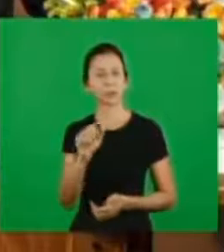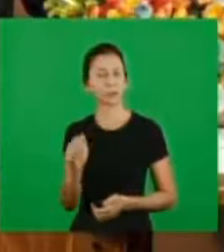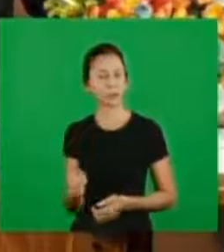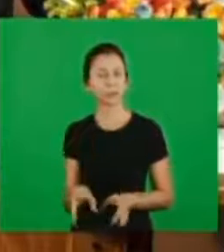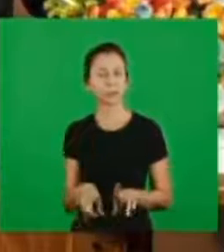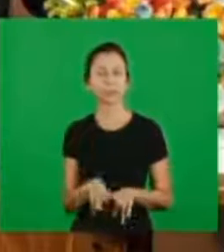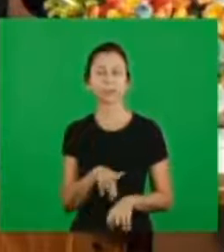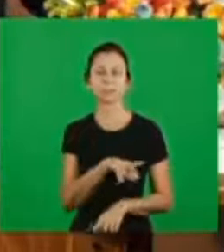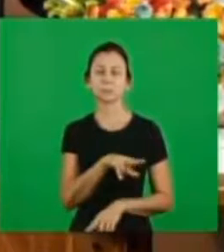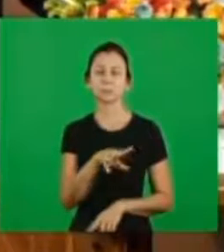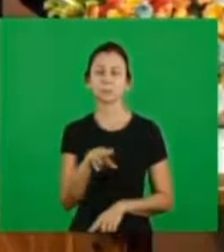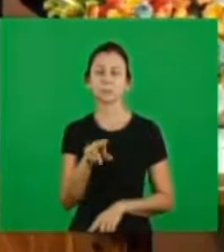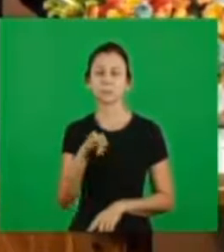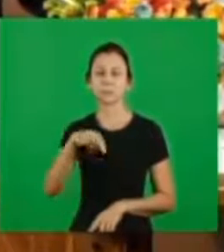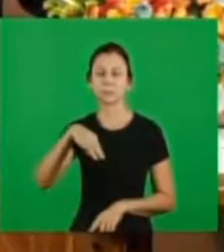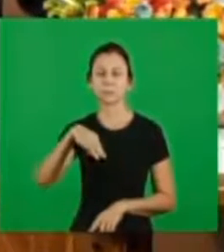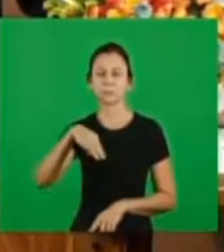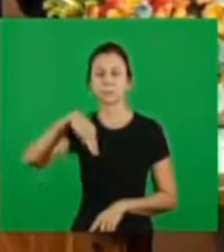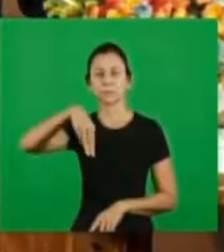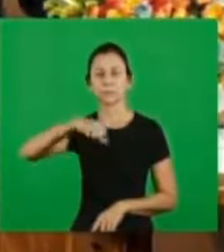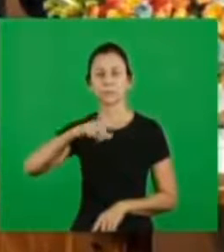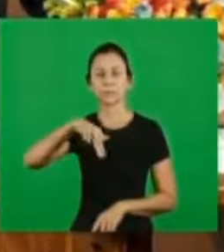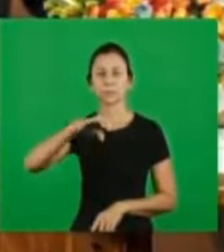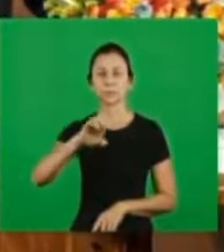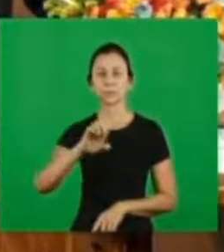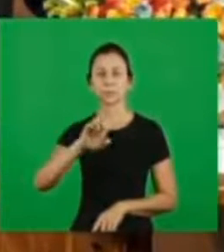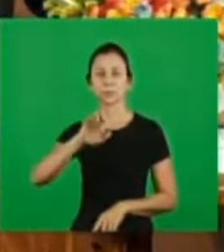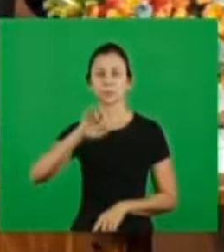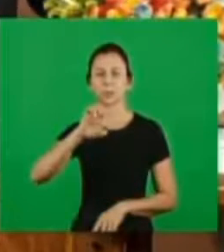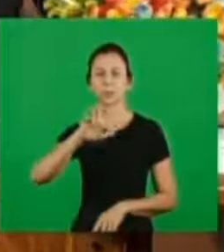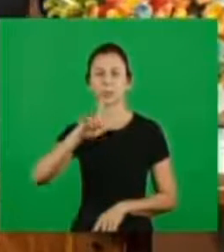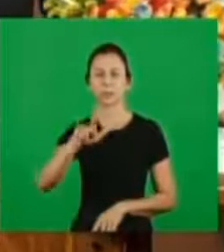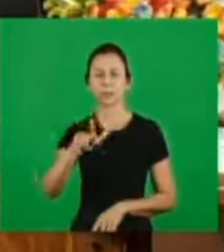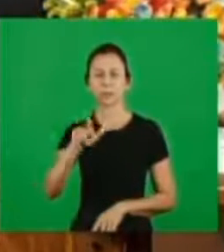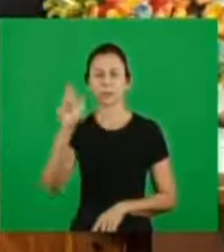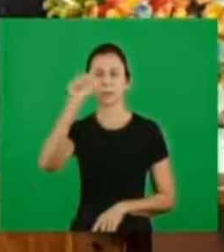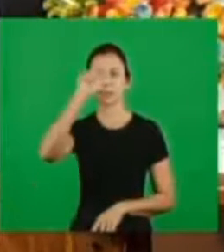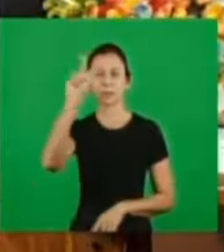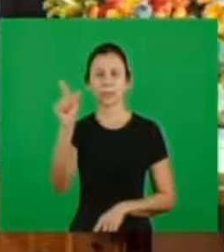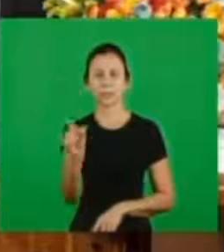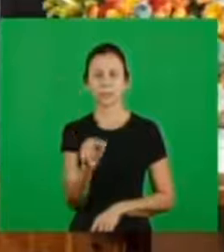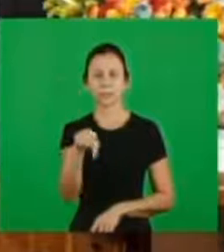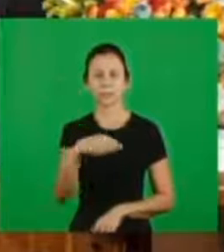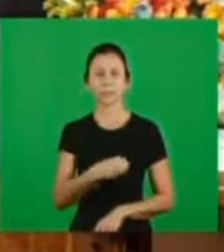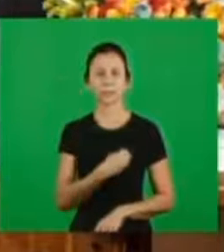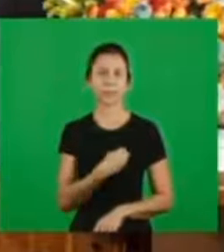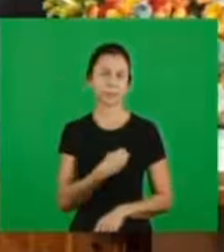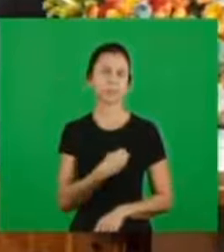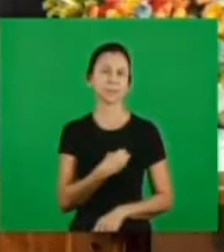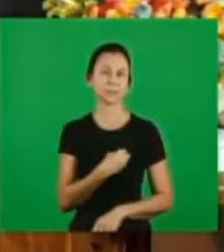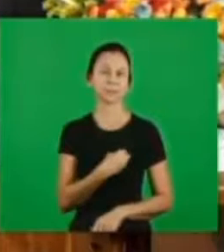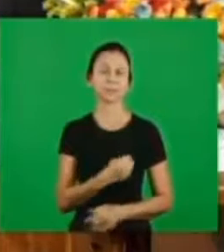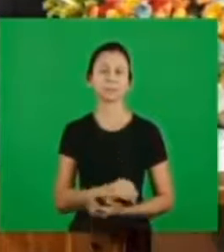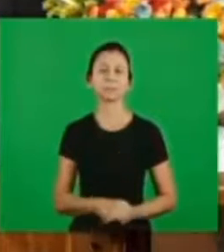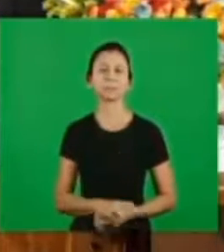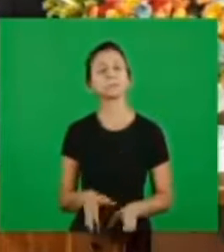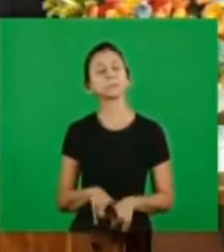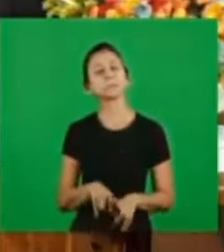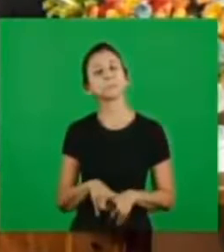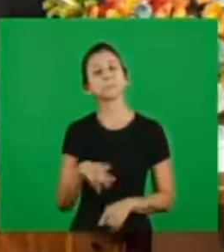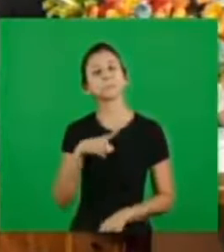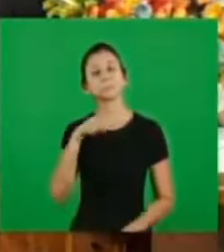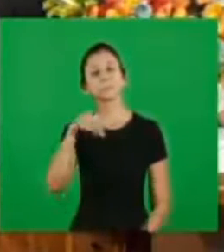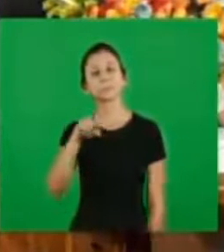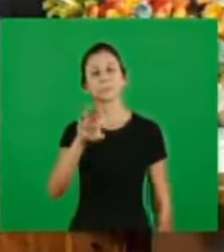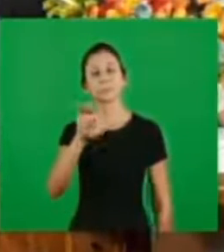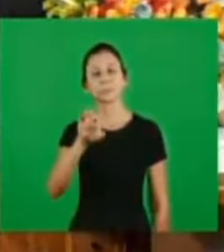Rosa, and also our brother Manuel Silva from Ghana in Africa. He's here with us a few days. And we